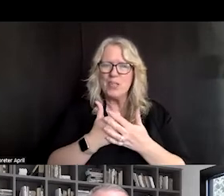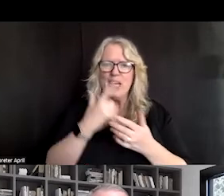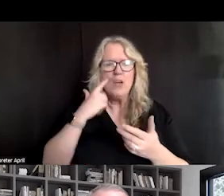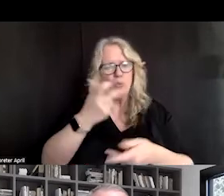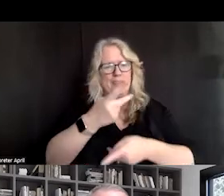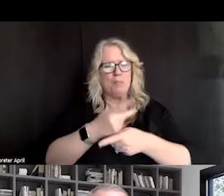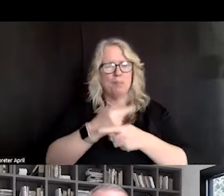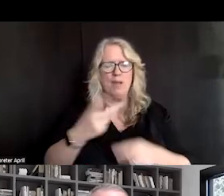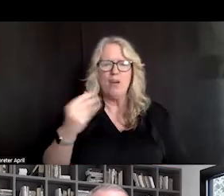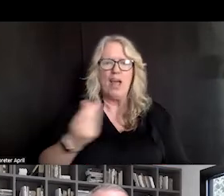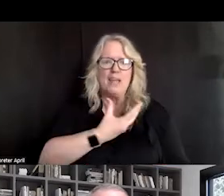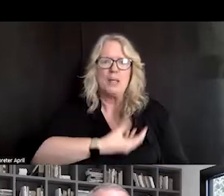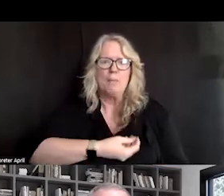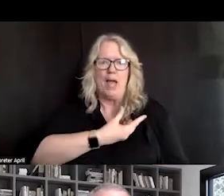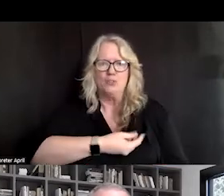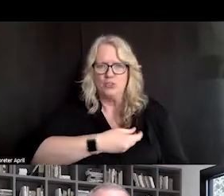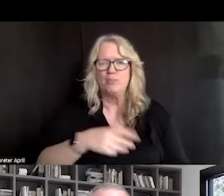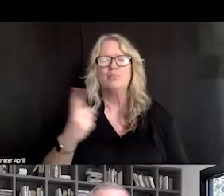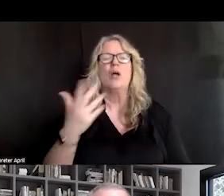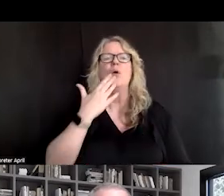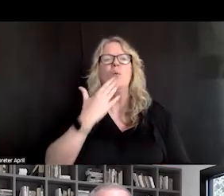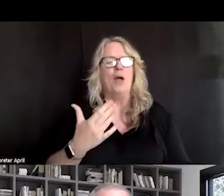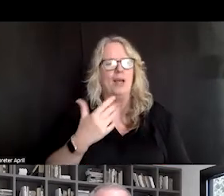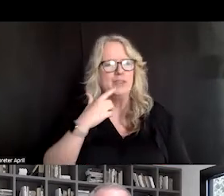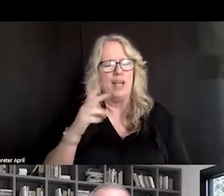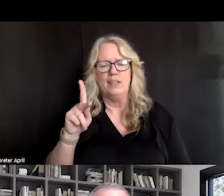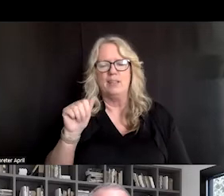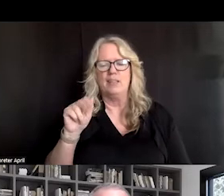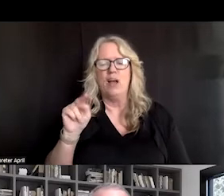and compassion. Well said, Kana. What I'm